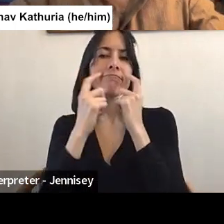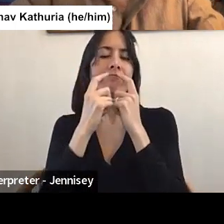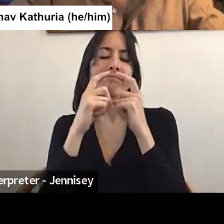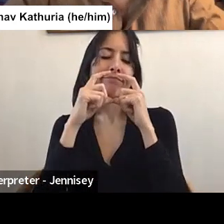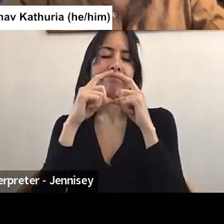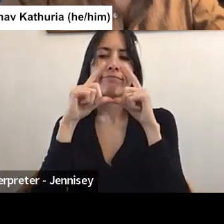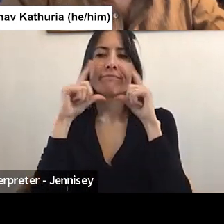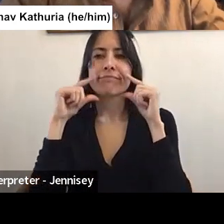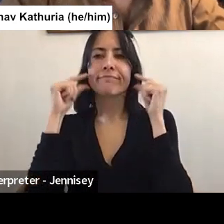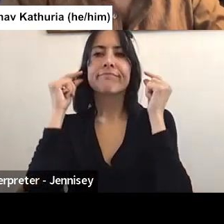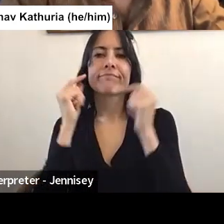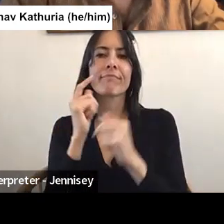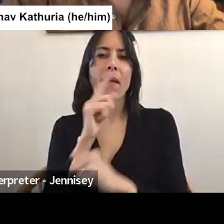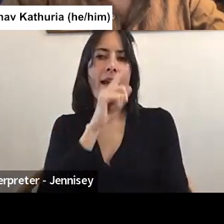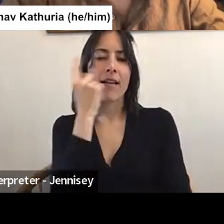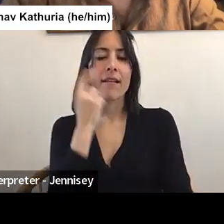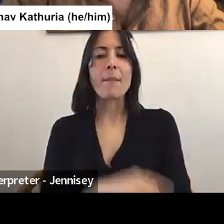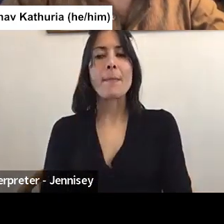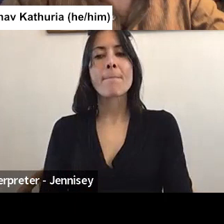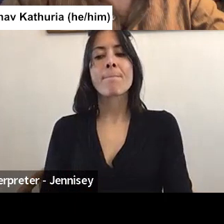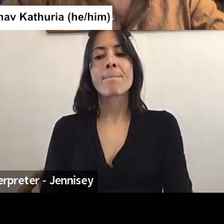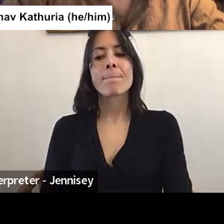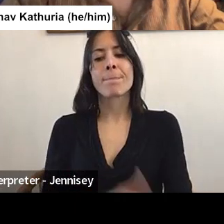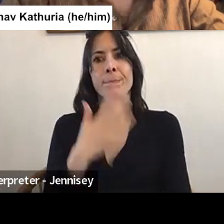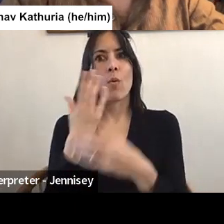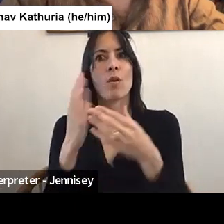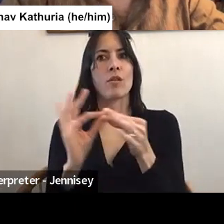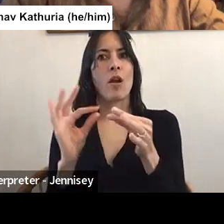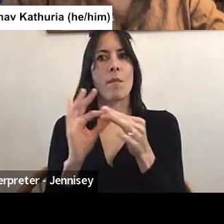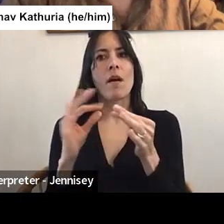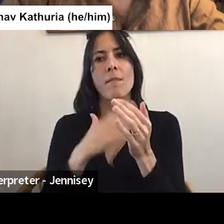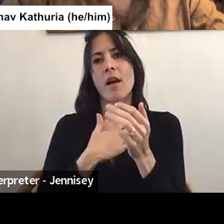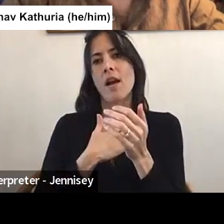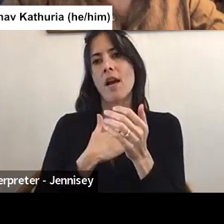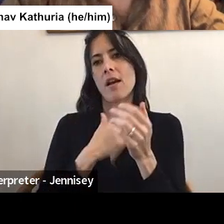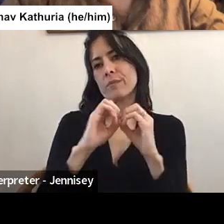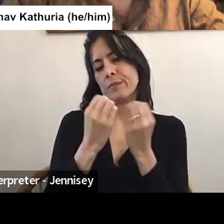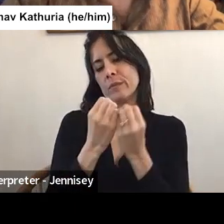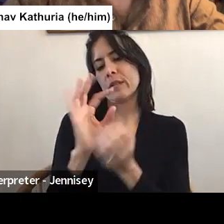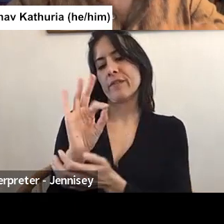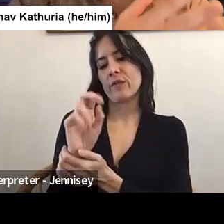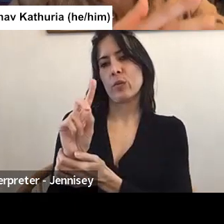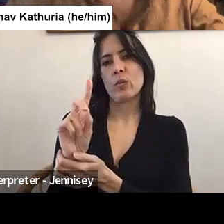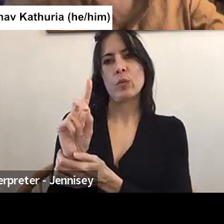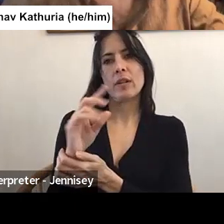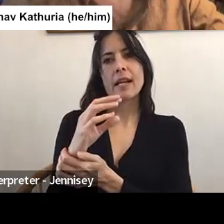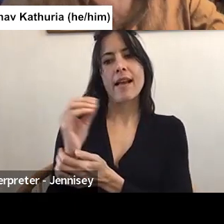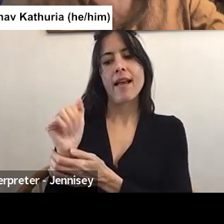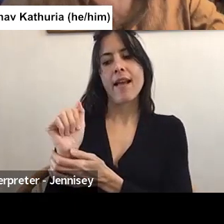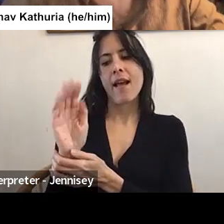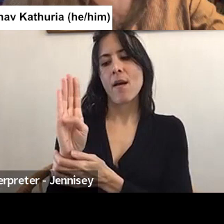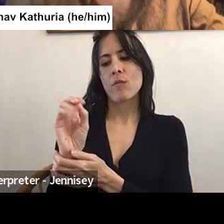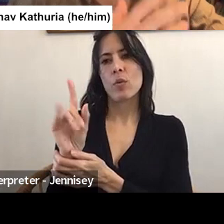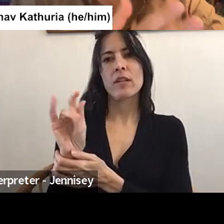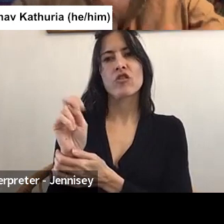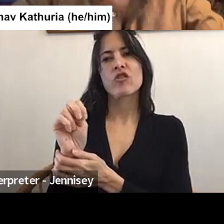So I'll talk a little bit about our work at Food and Abolition. I won't get into our origins as much. I might address that later,